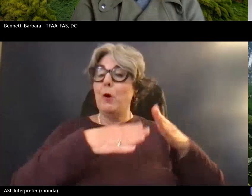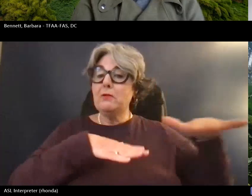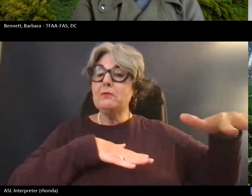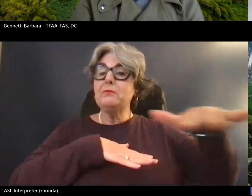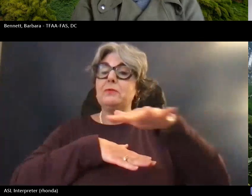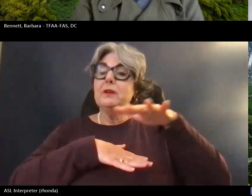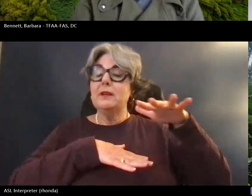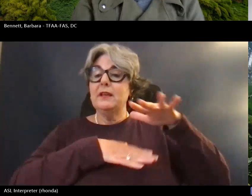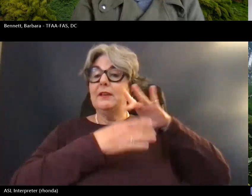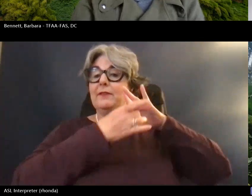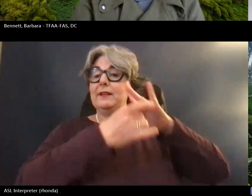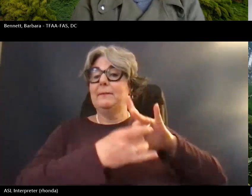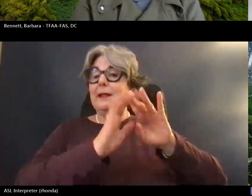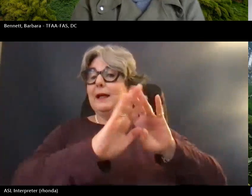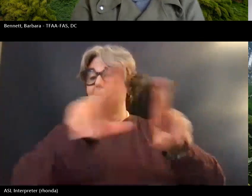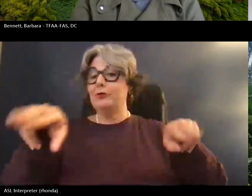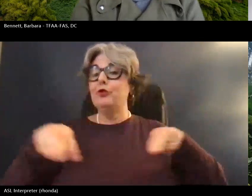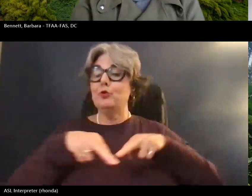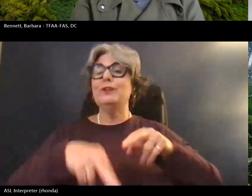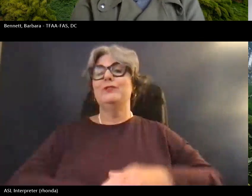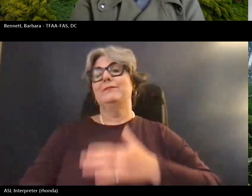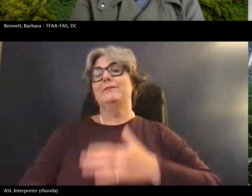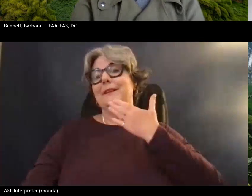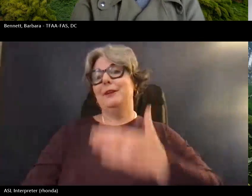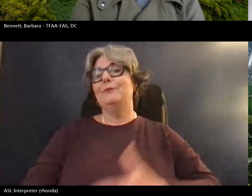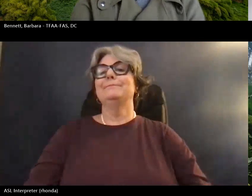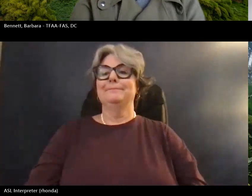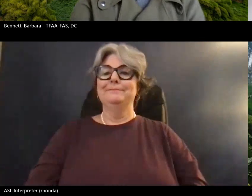applicable in your regions as well.